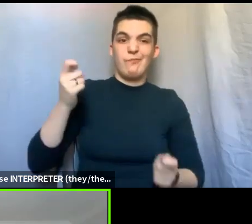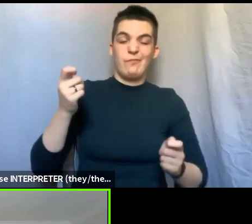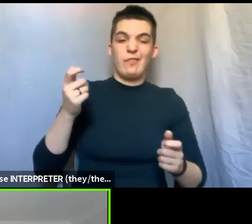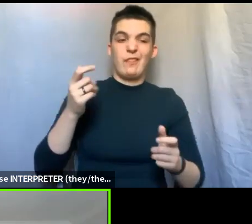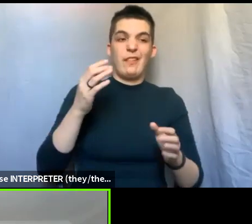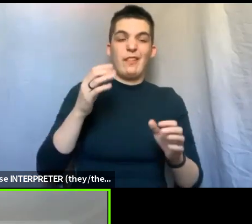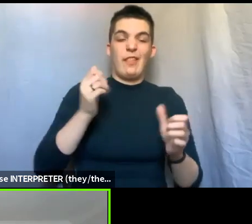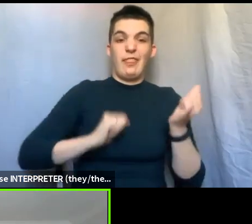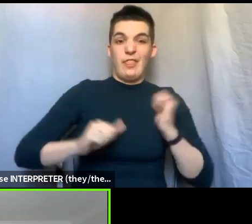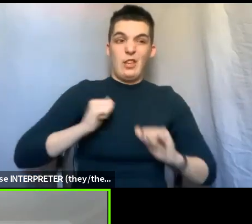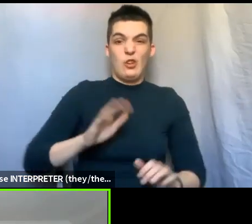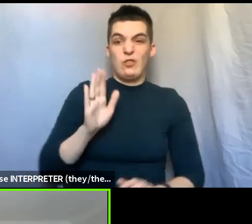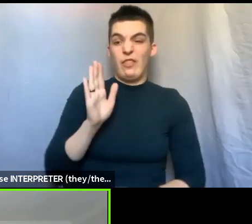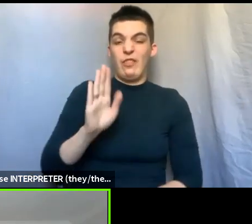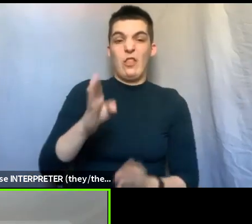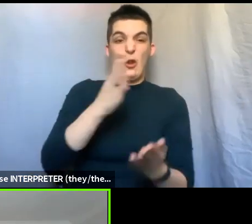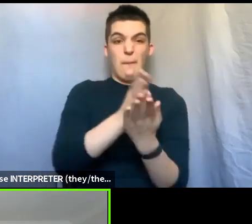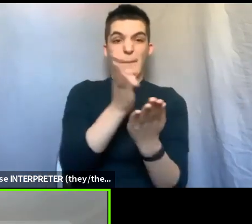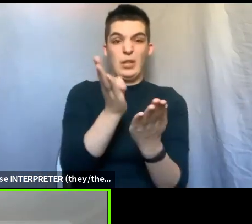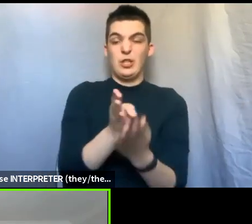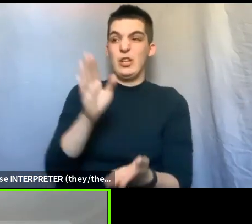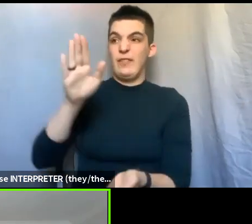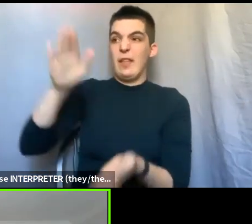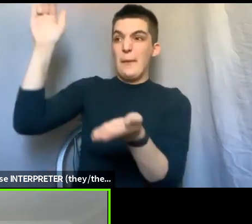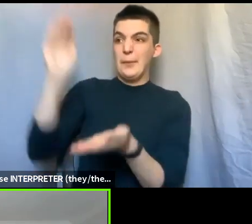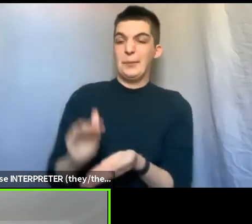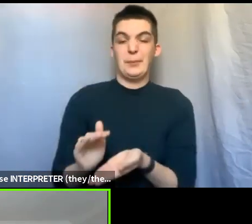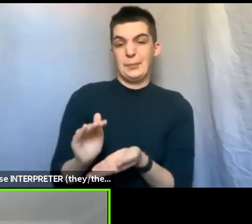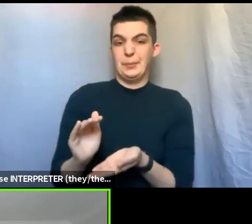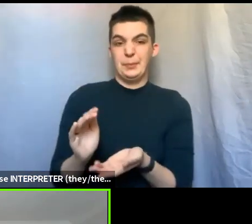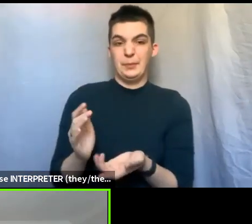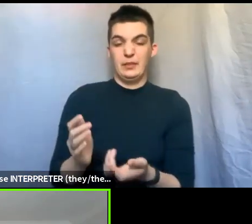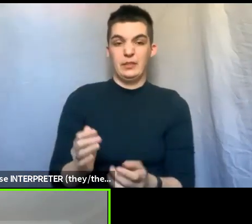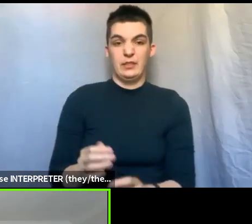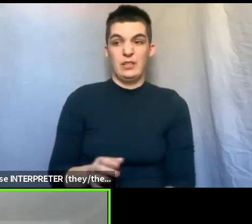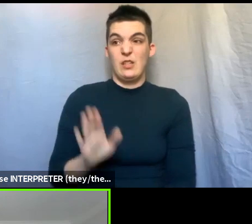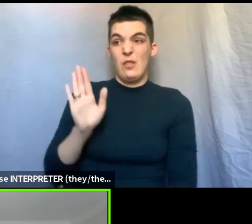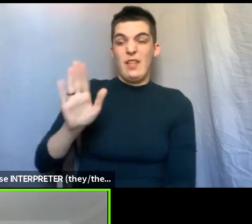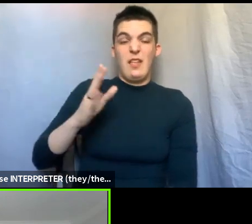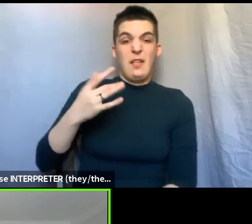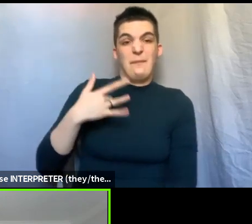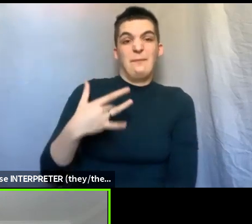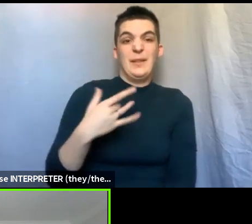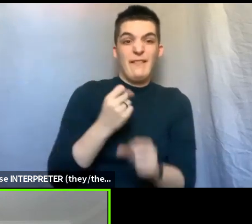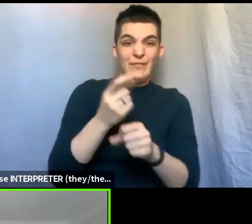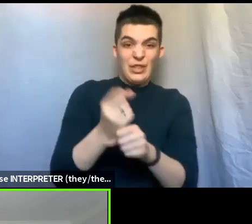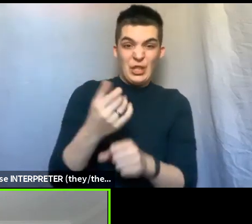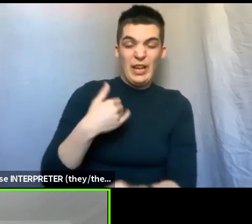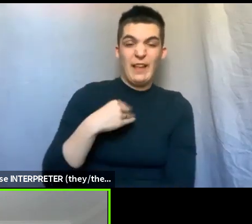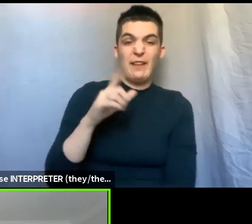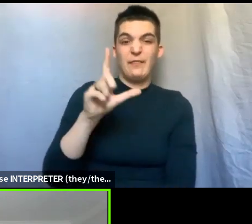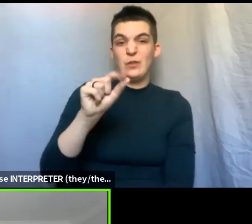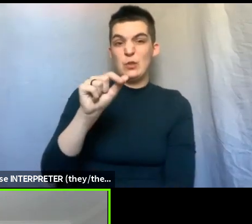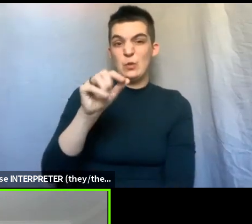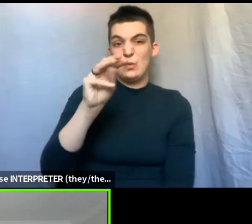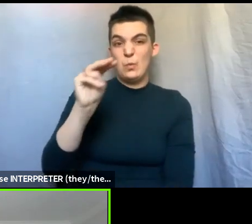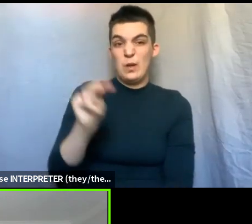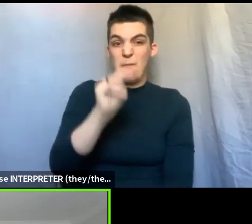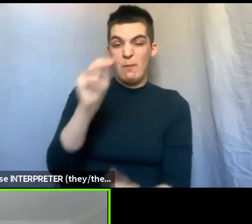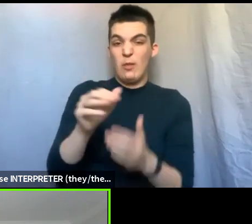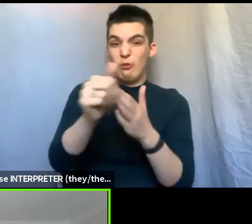a third, cut a $20 million budget by $7 million. That's going to mean smaller season. It's going to